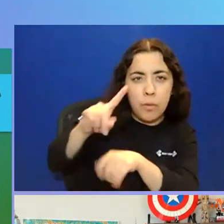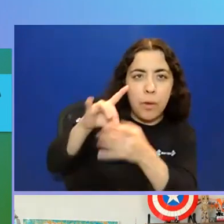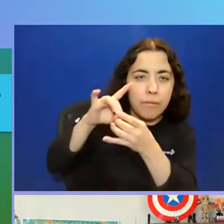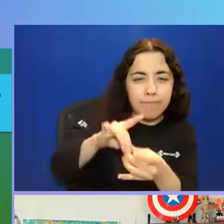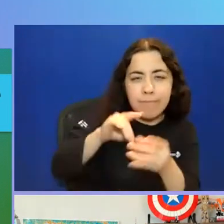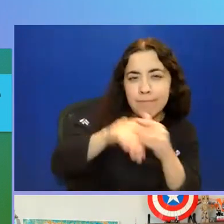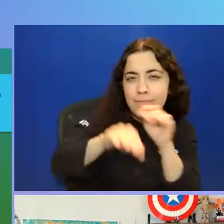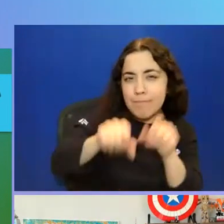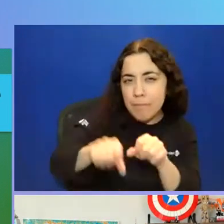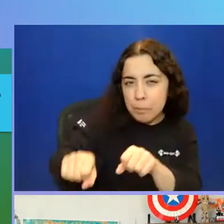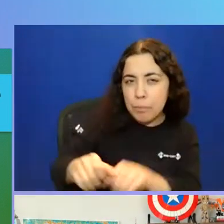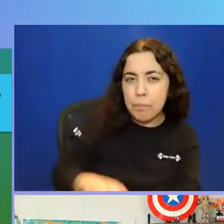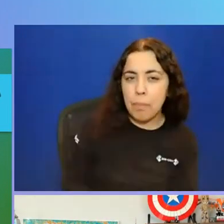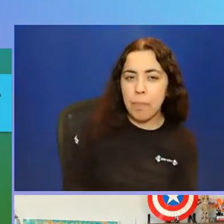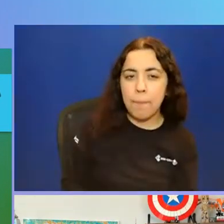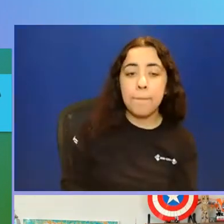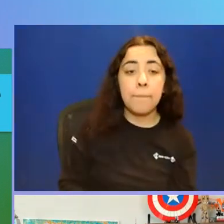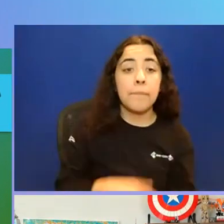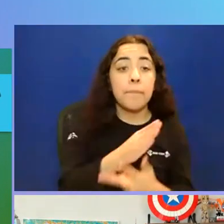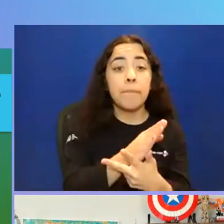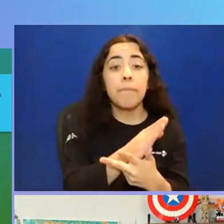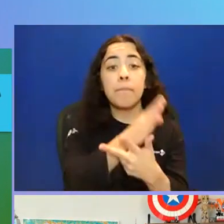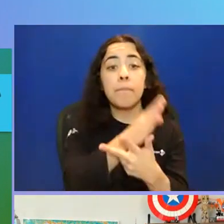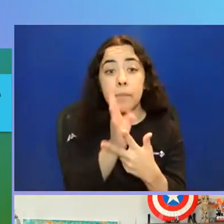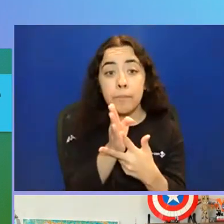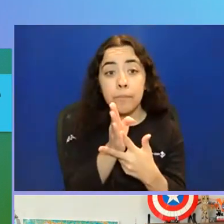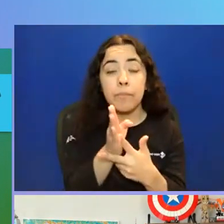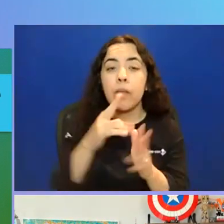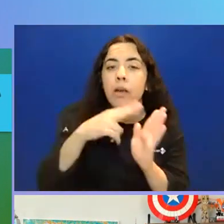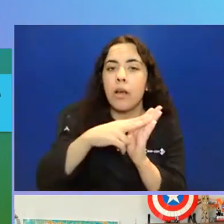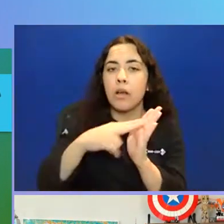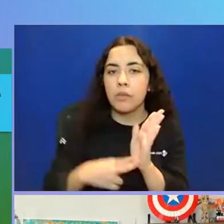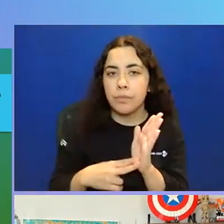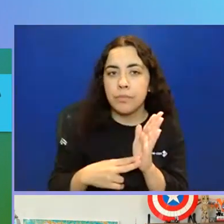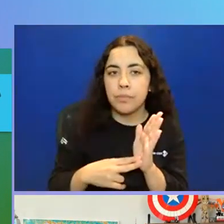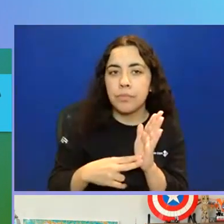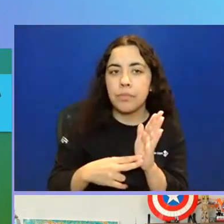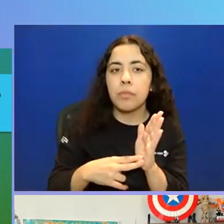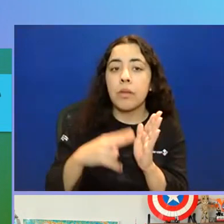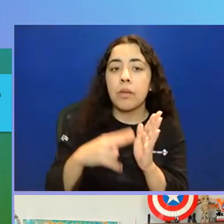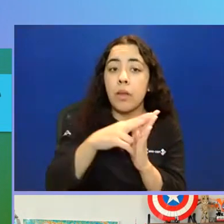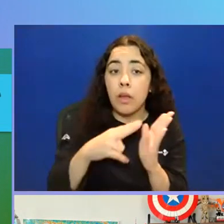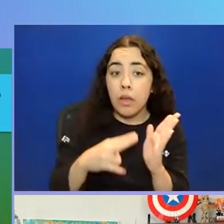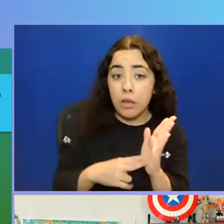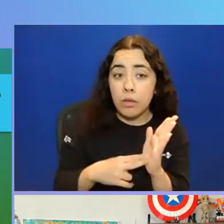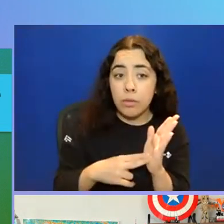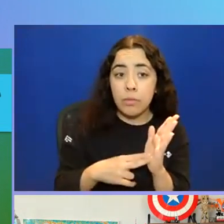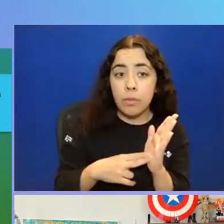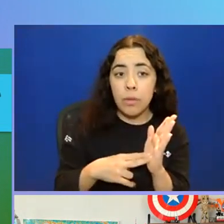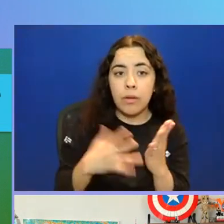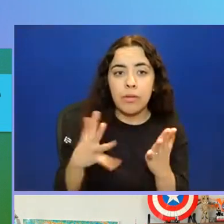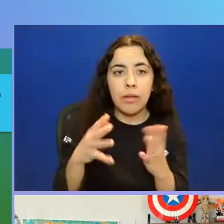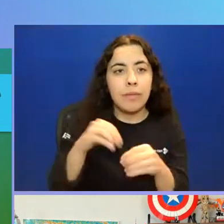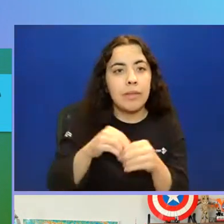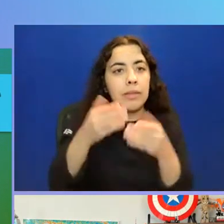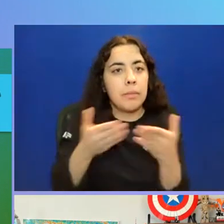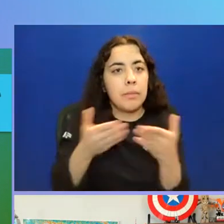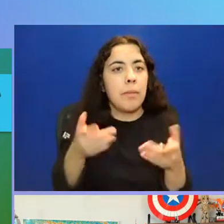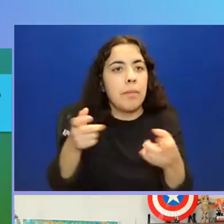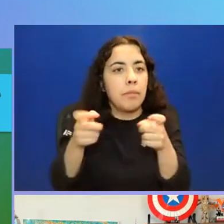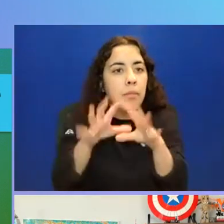right? And contracts are kind of where the rubber meets the road in supplier management world, right? You can vet